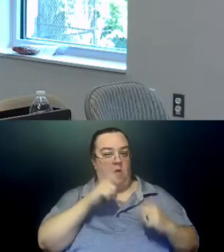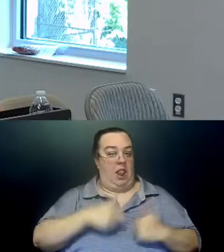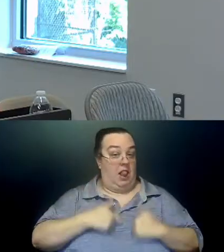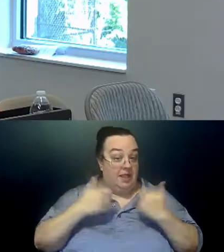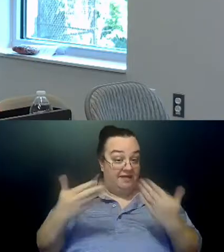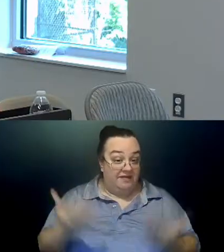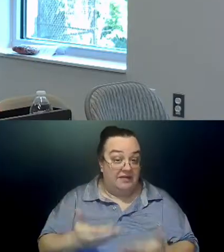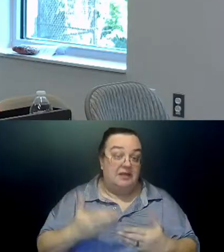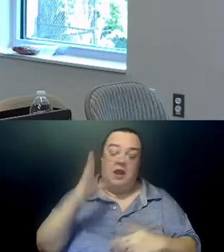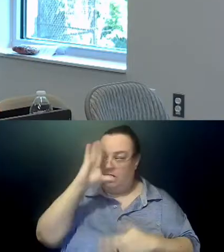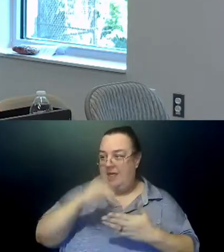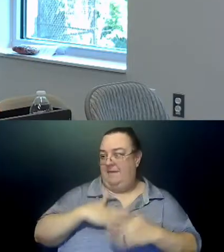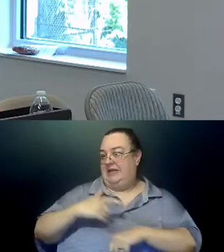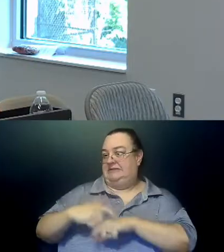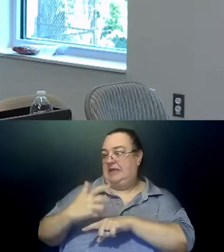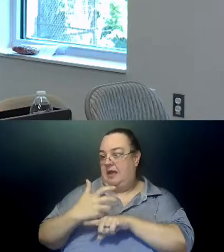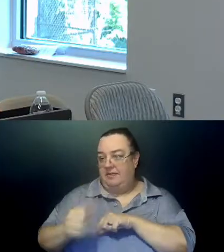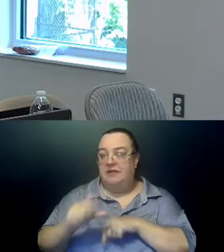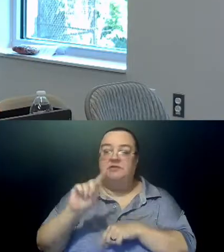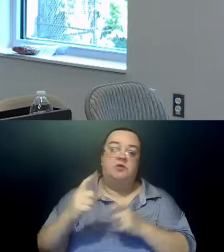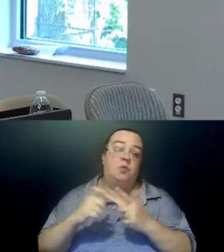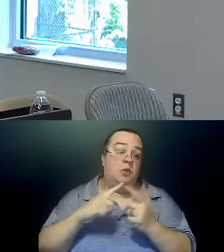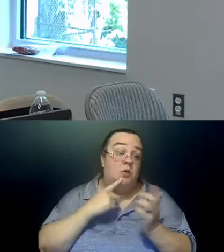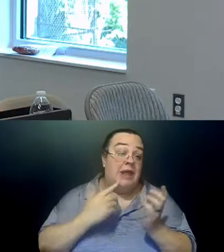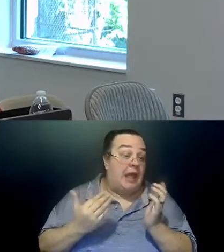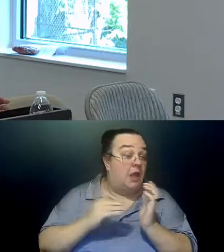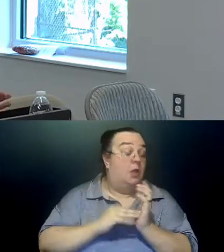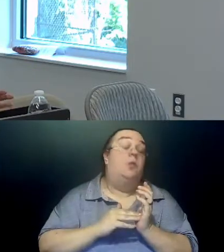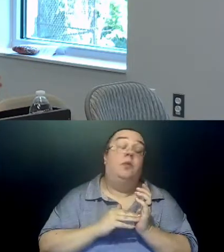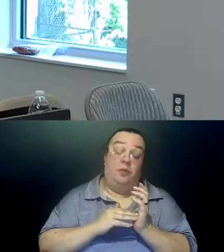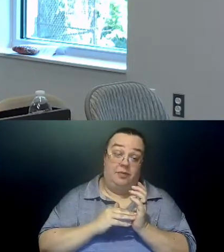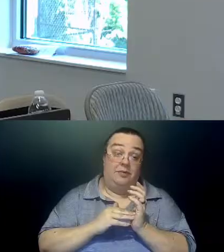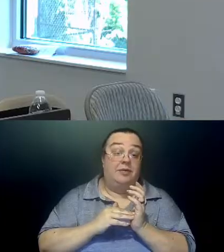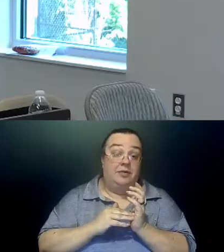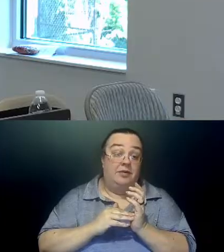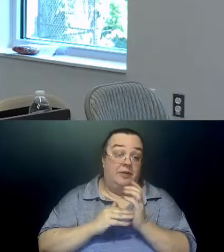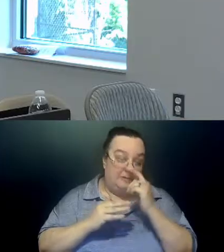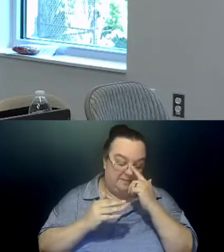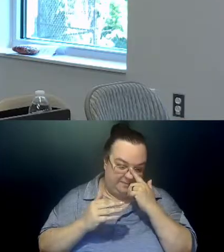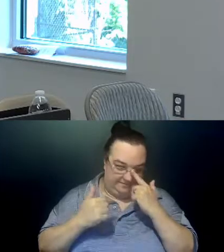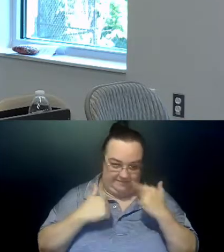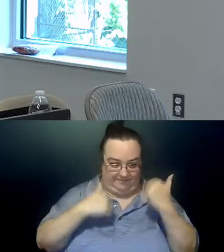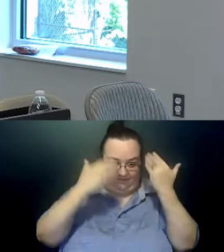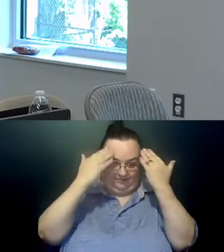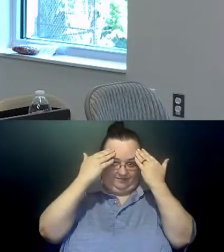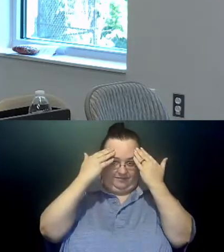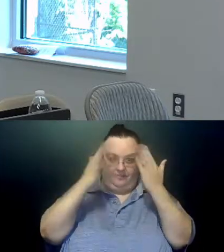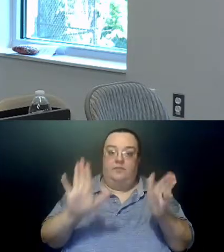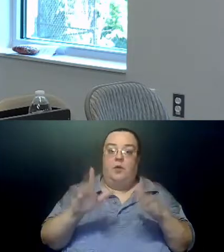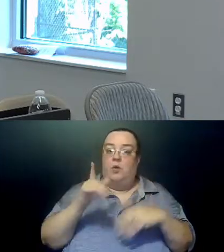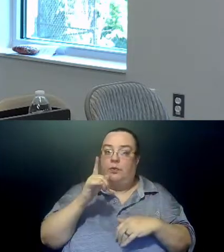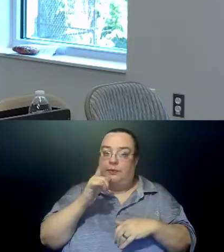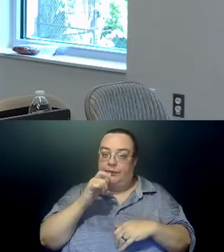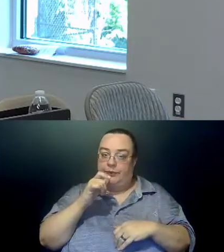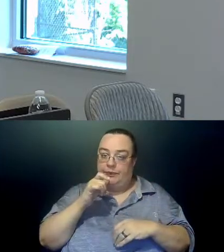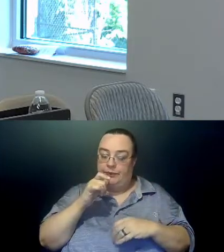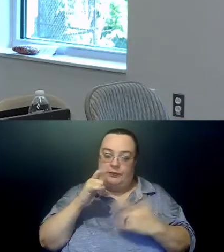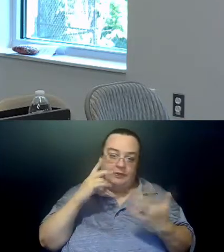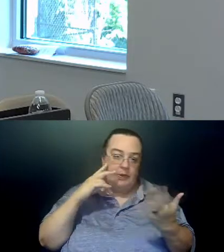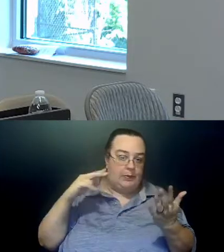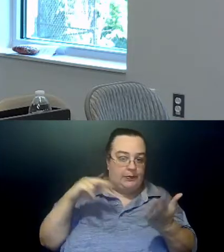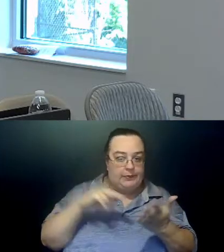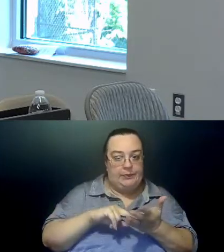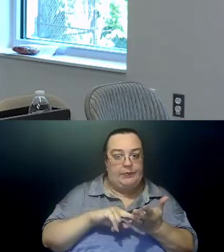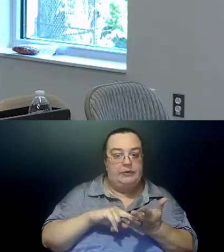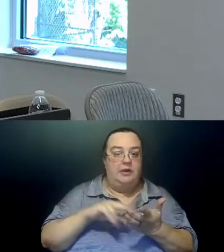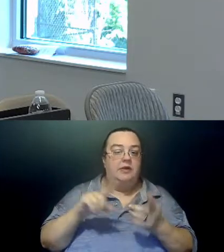running out. I would just echo again that I don't know who's been looking at what potential